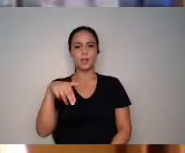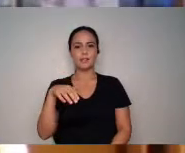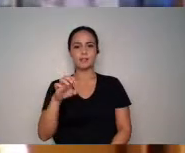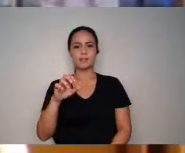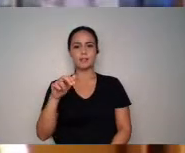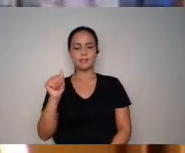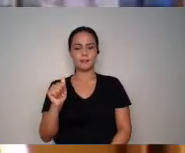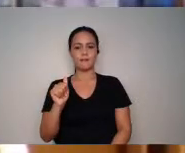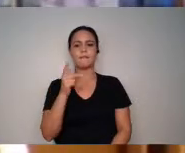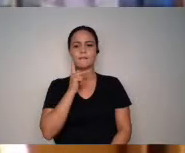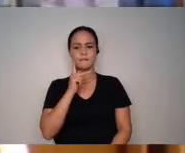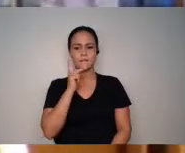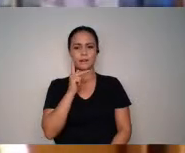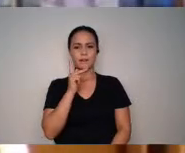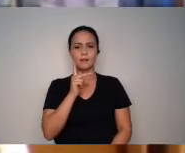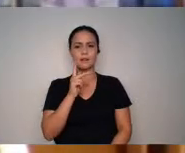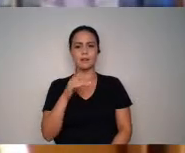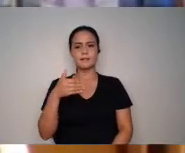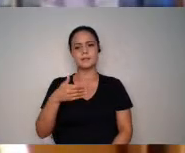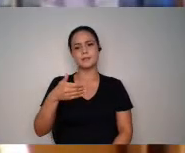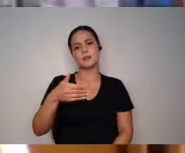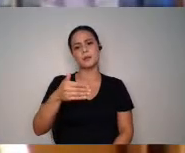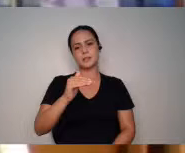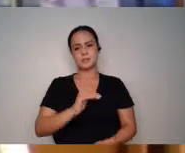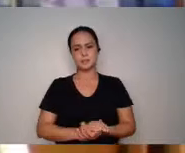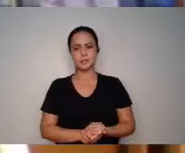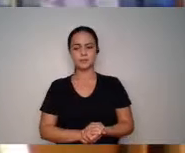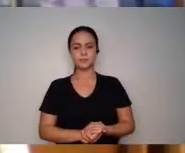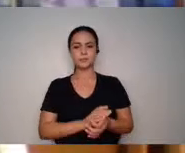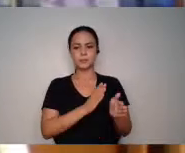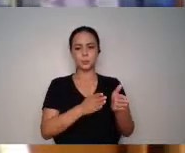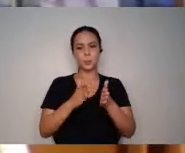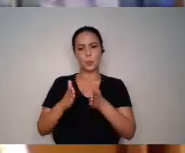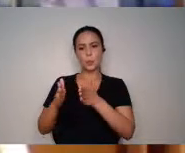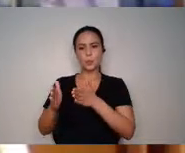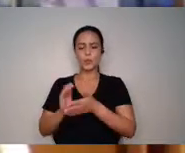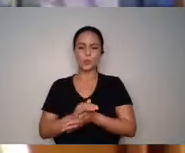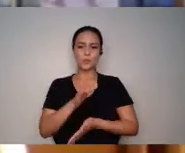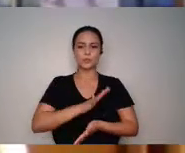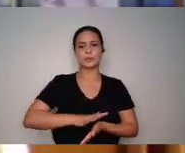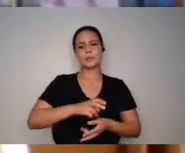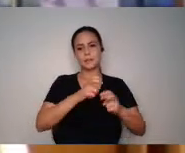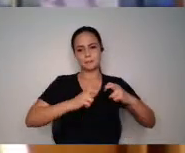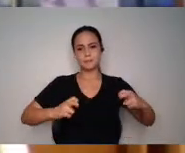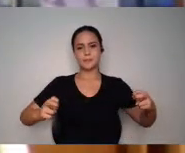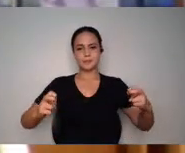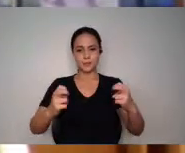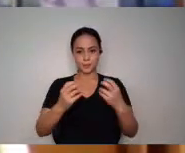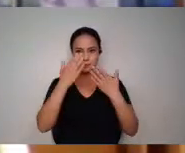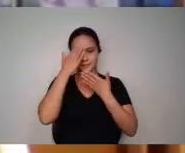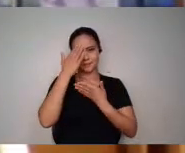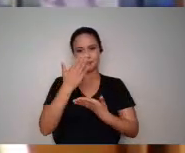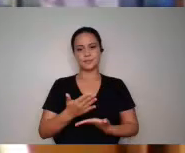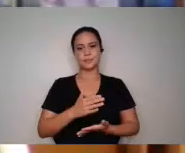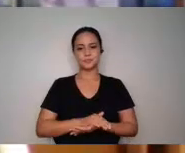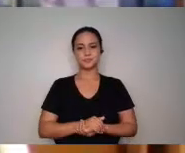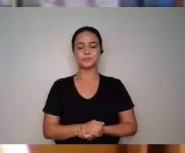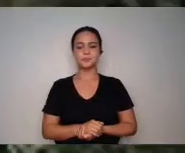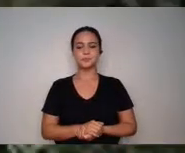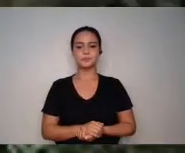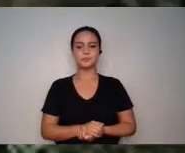Dr. Lorena, who is going to continue now.